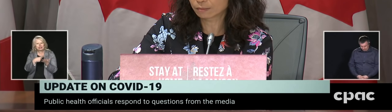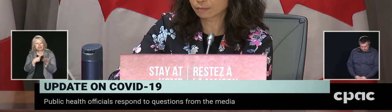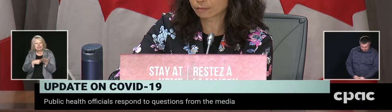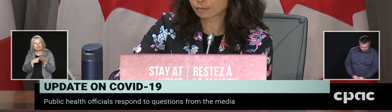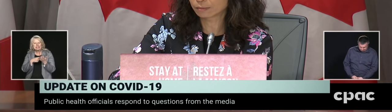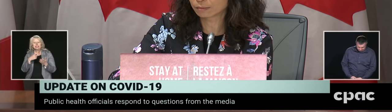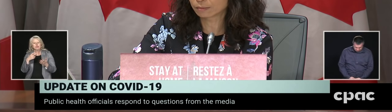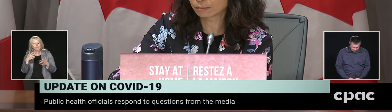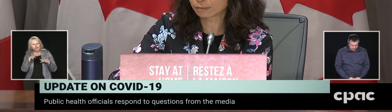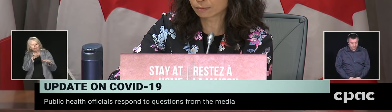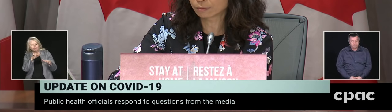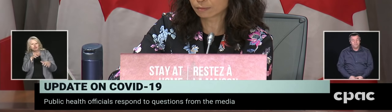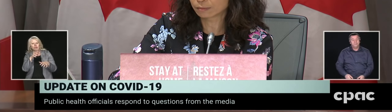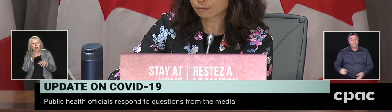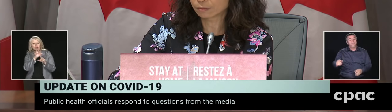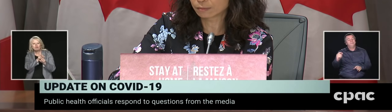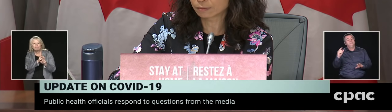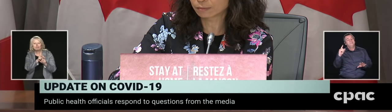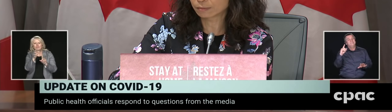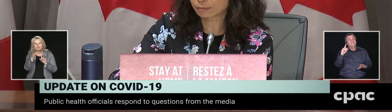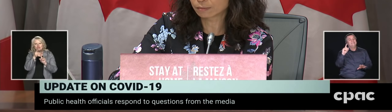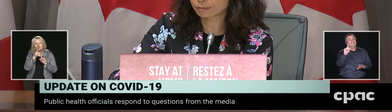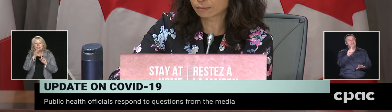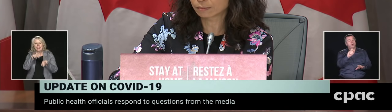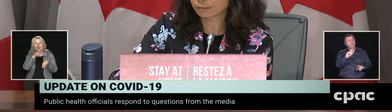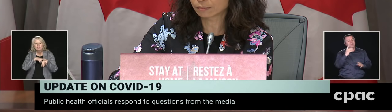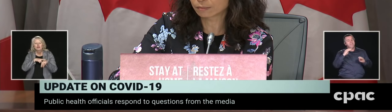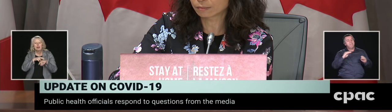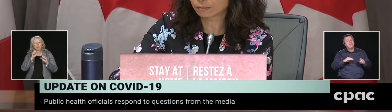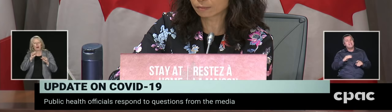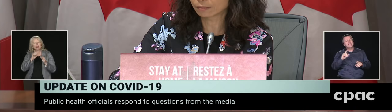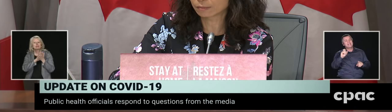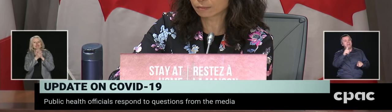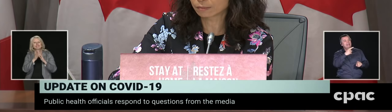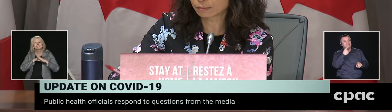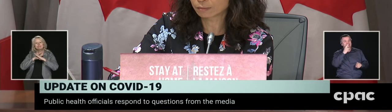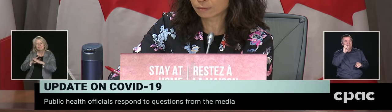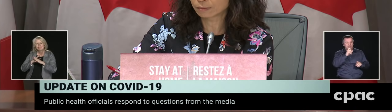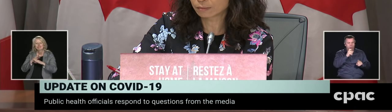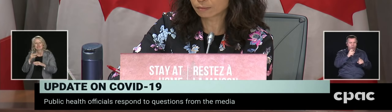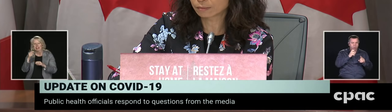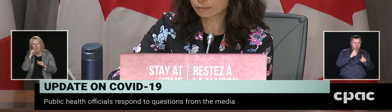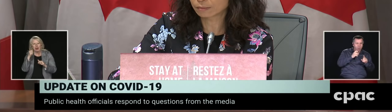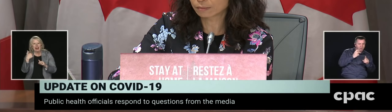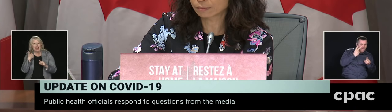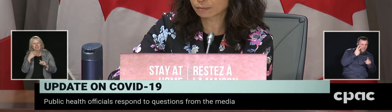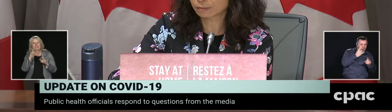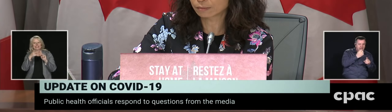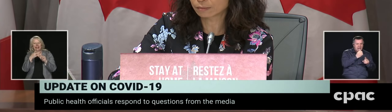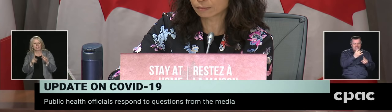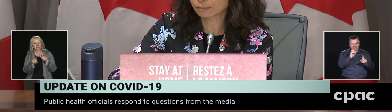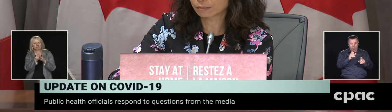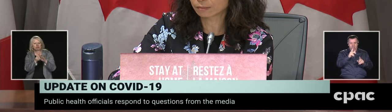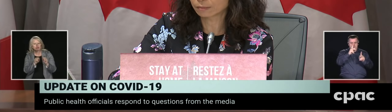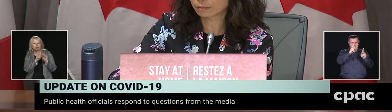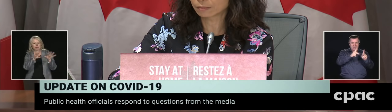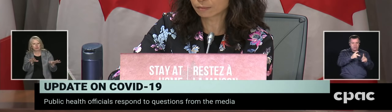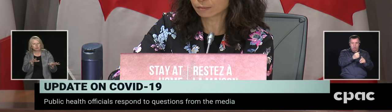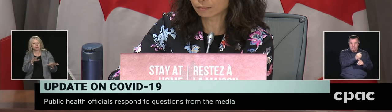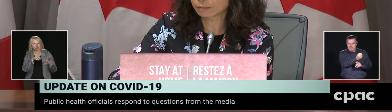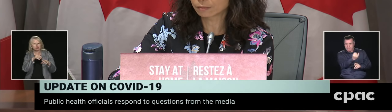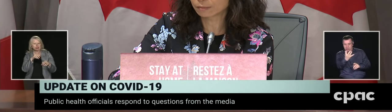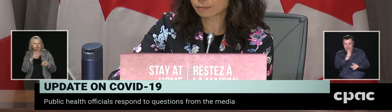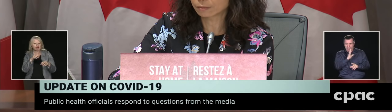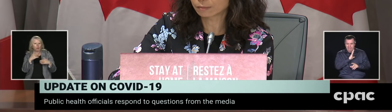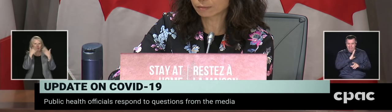best defense against a second wave that could be potentially worse and even overwhelm the hospital system there. Do you recommend this approach to provinces and territories? Could it be